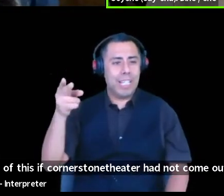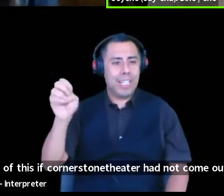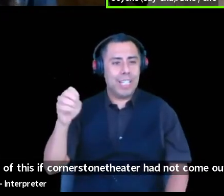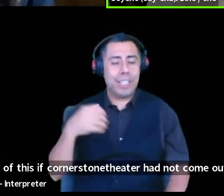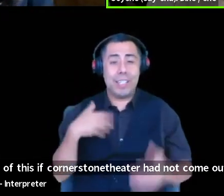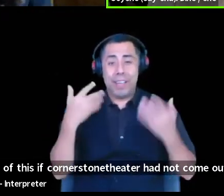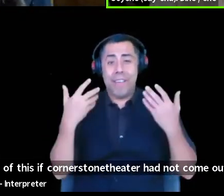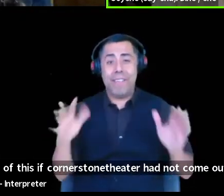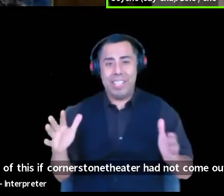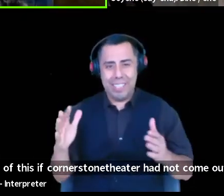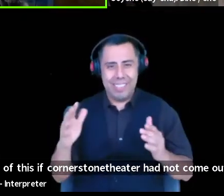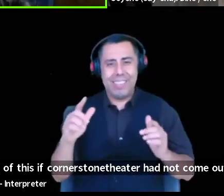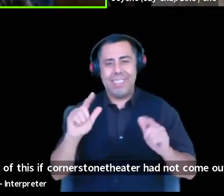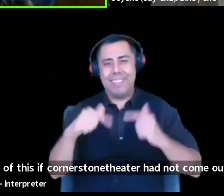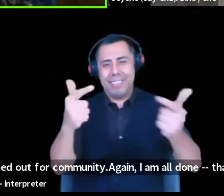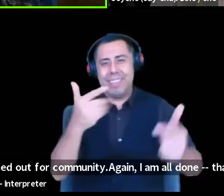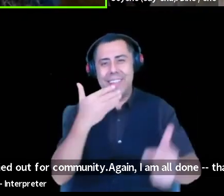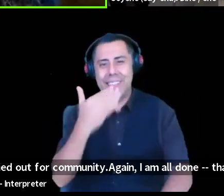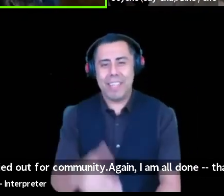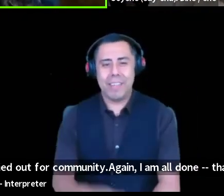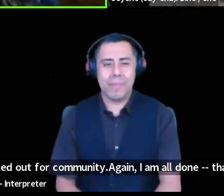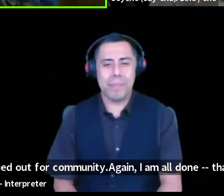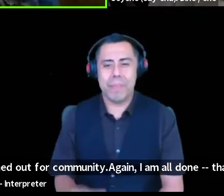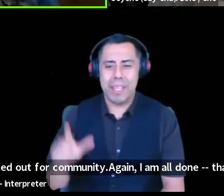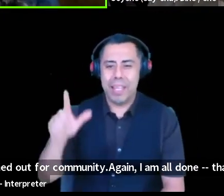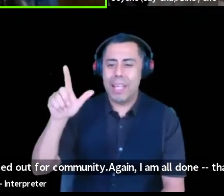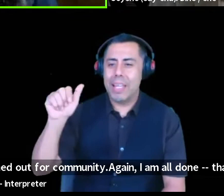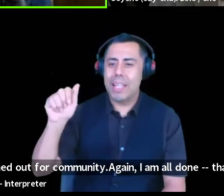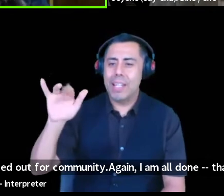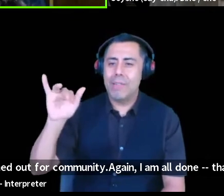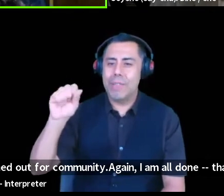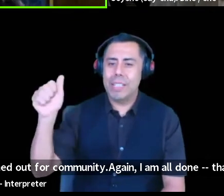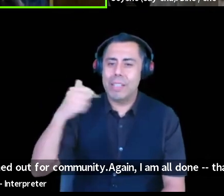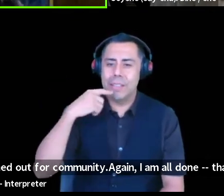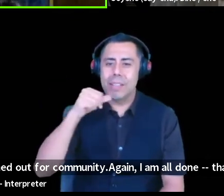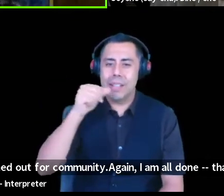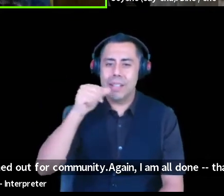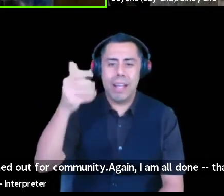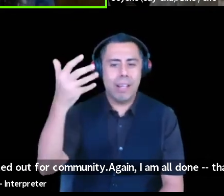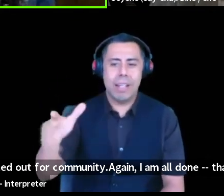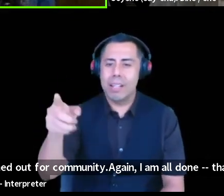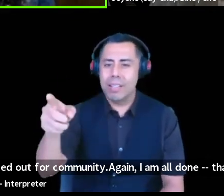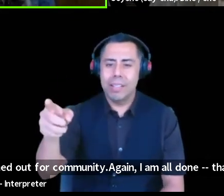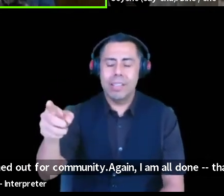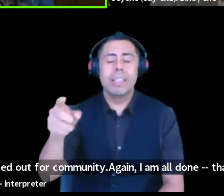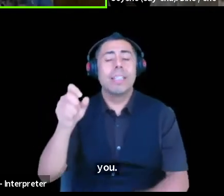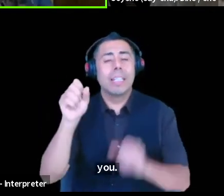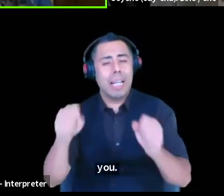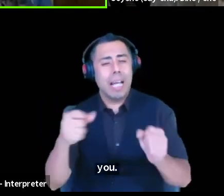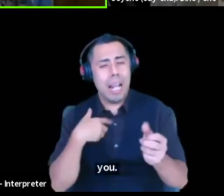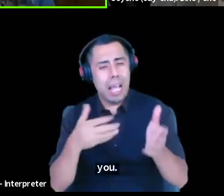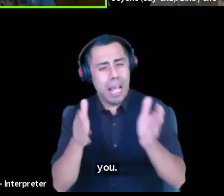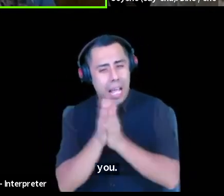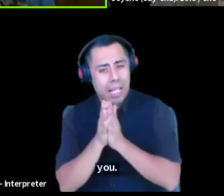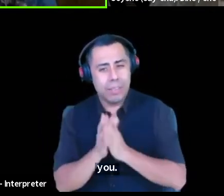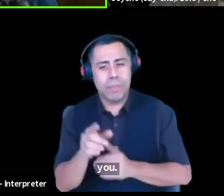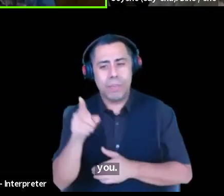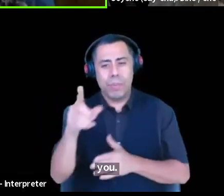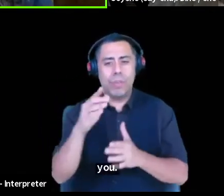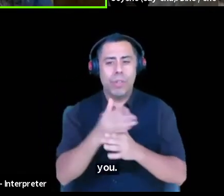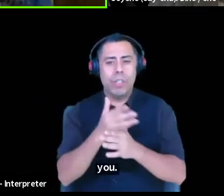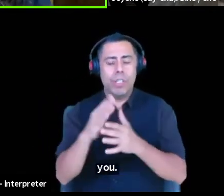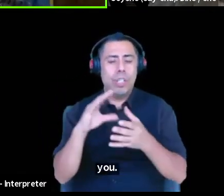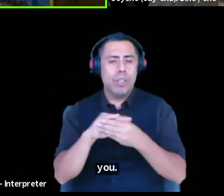you. Hey, Ceyshe, you're not done. Can I please ask you, you shared a story with us that I think most, from what